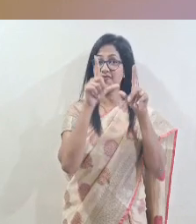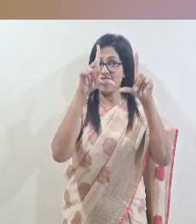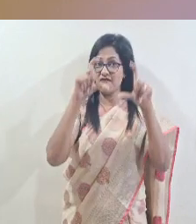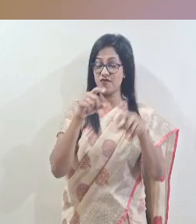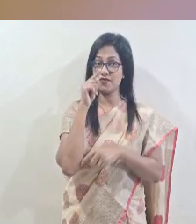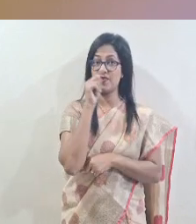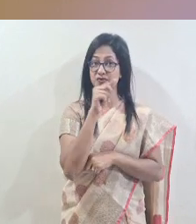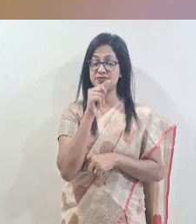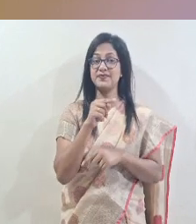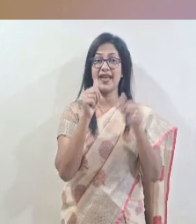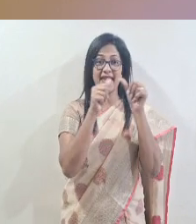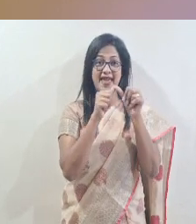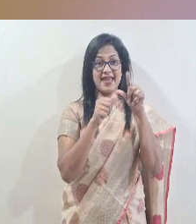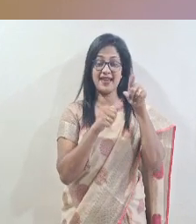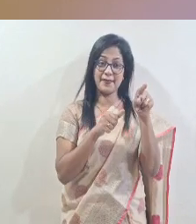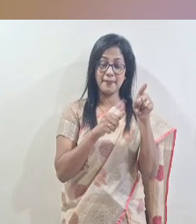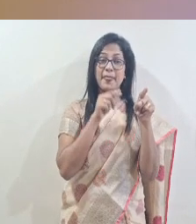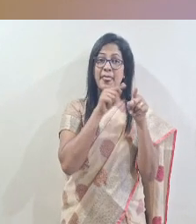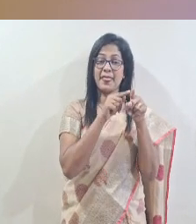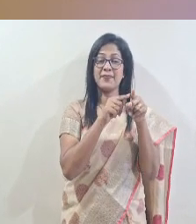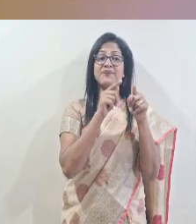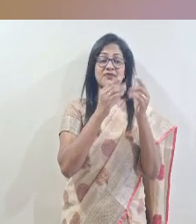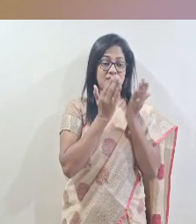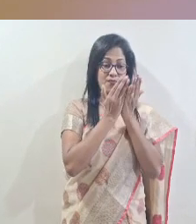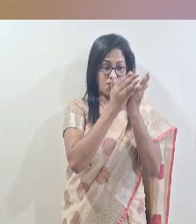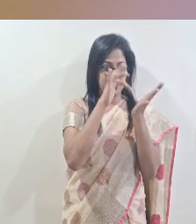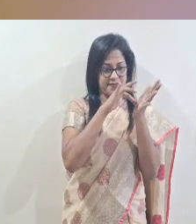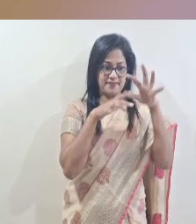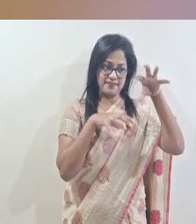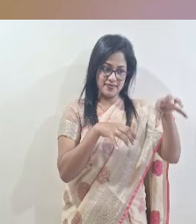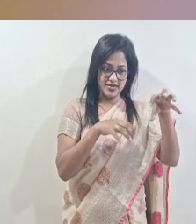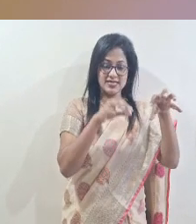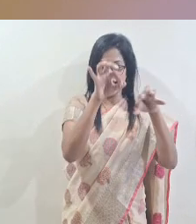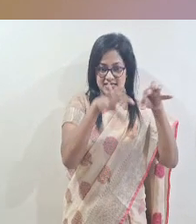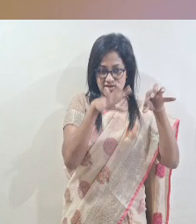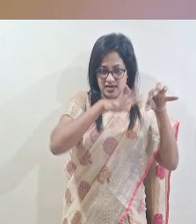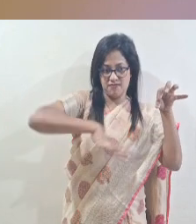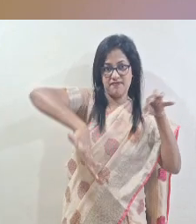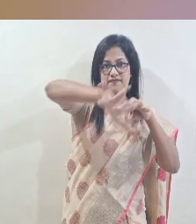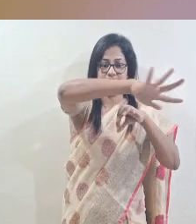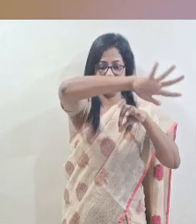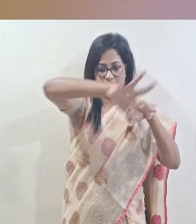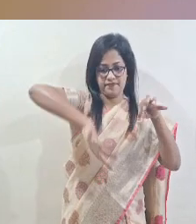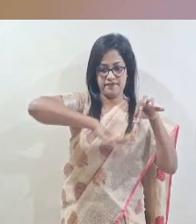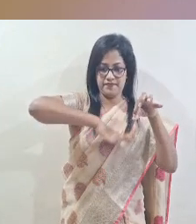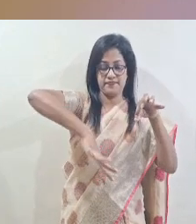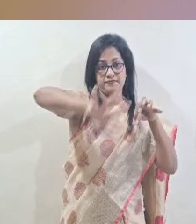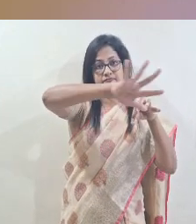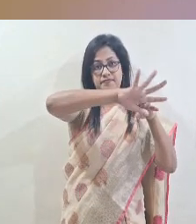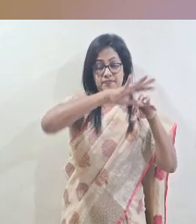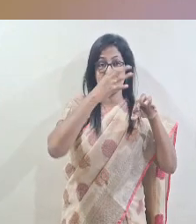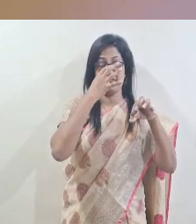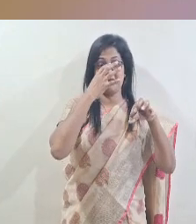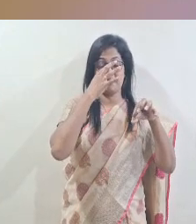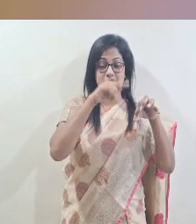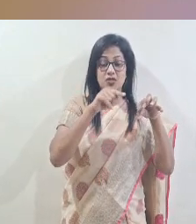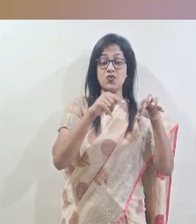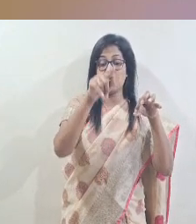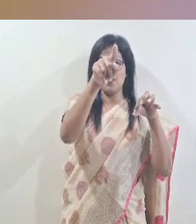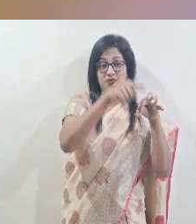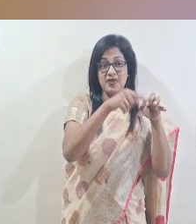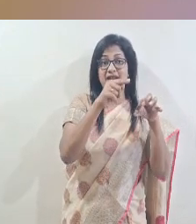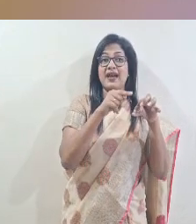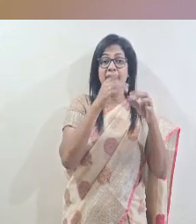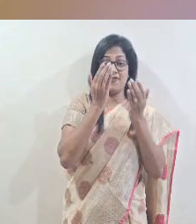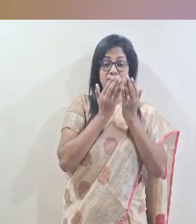you see the image A, you can see the port location and the city around it. All the lines which are coming to the